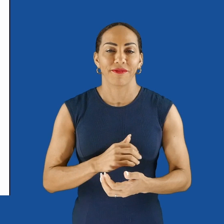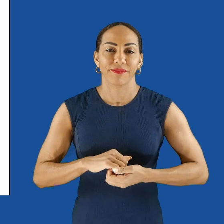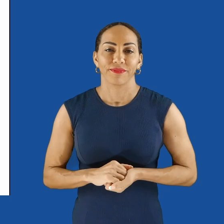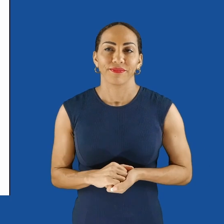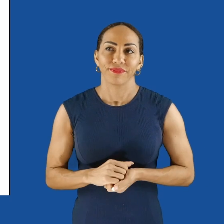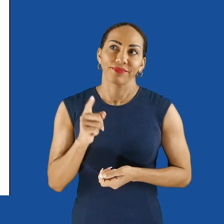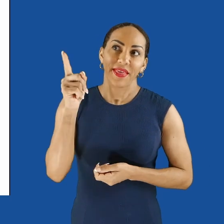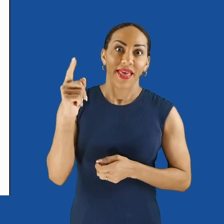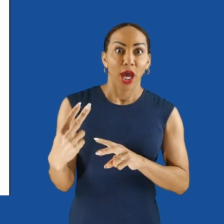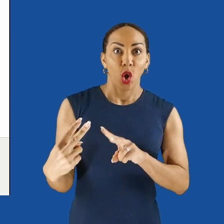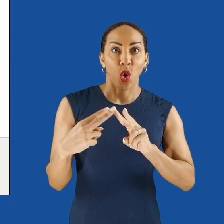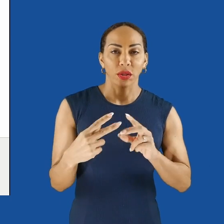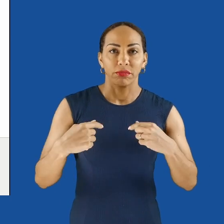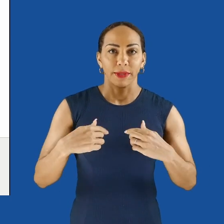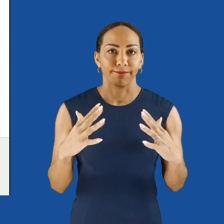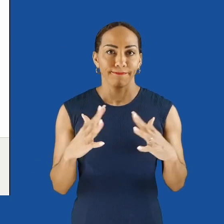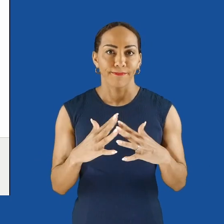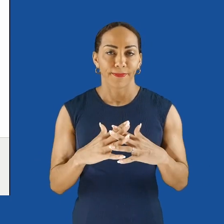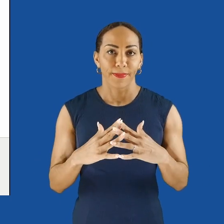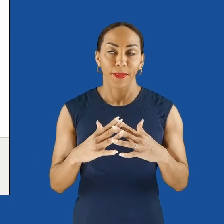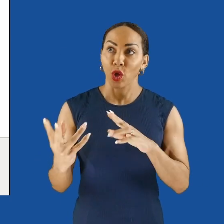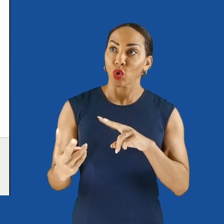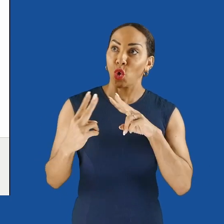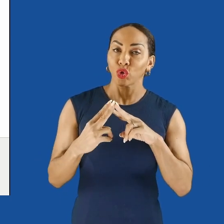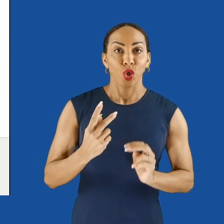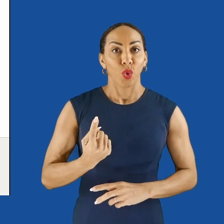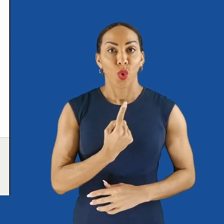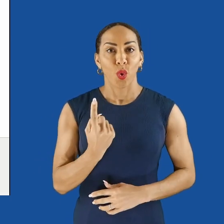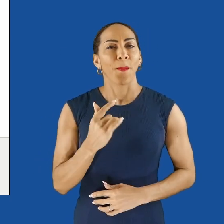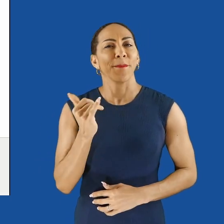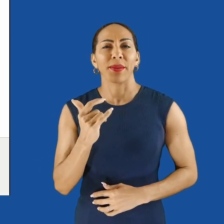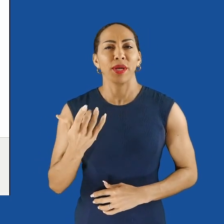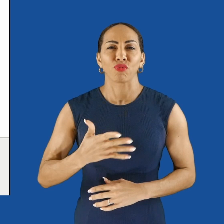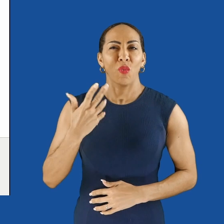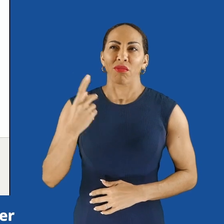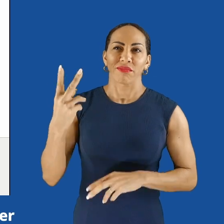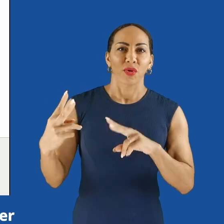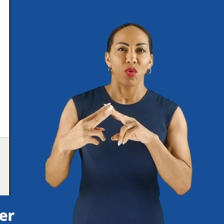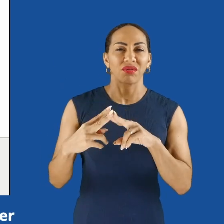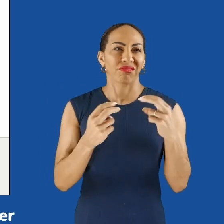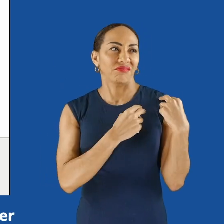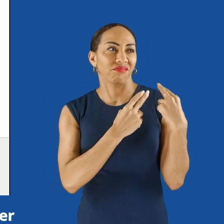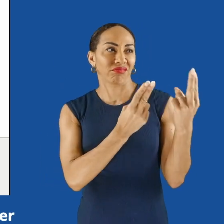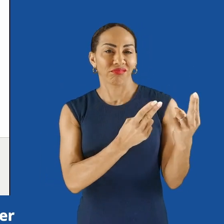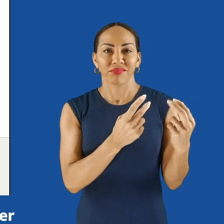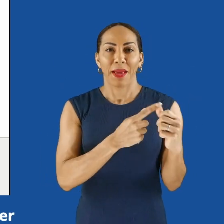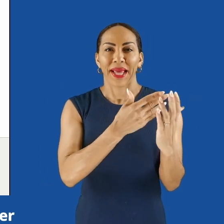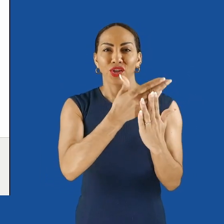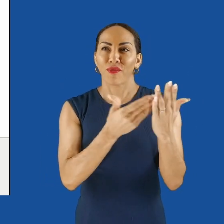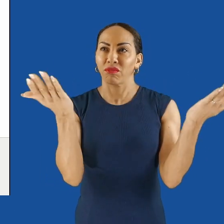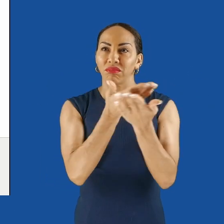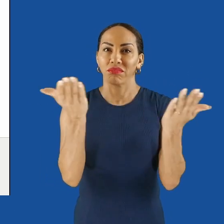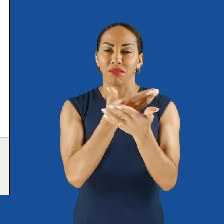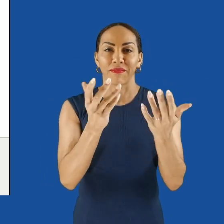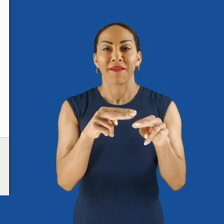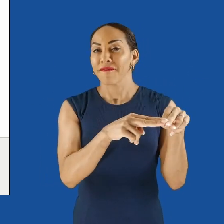How we contact you. Who should we contact? If you would like someone else to deal with your application, like a family member